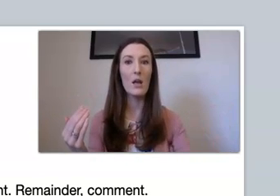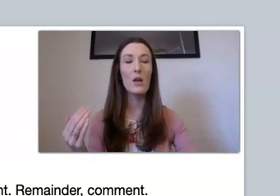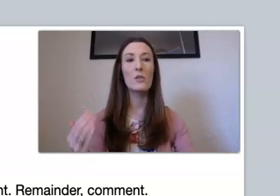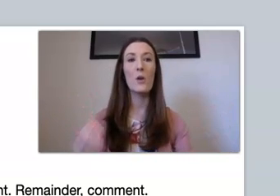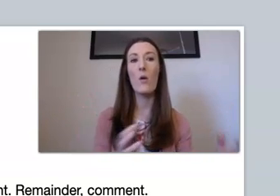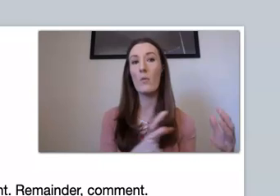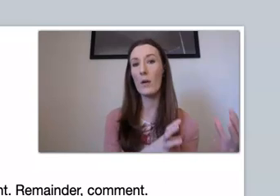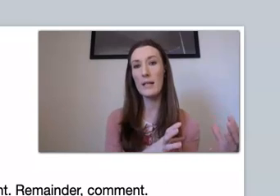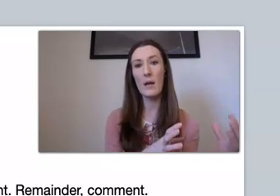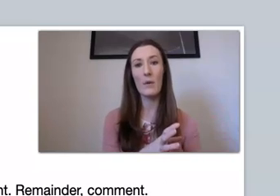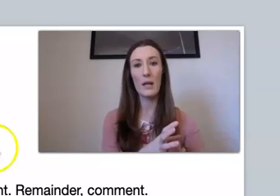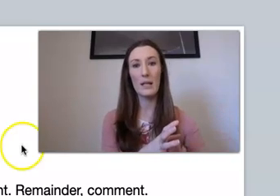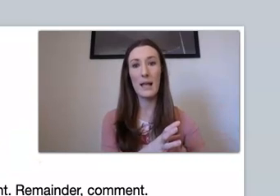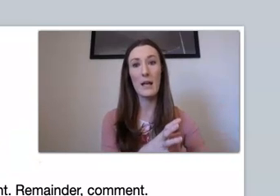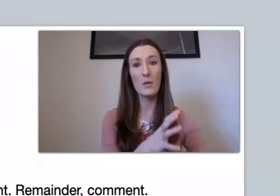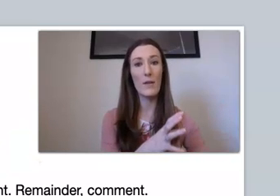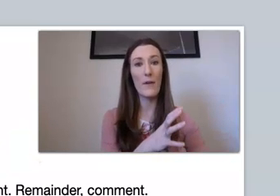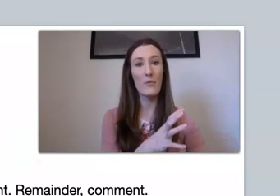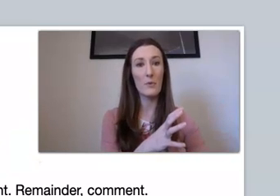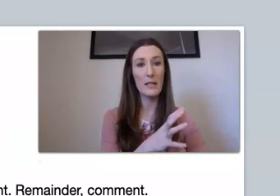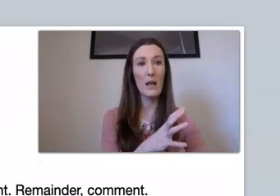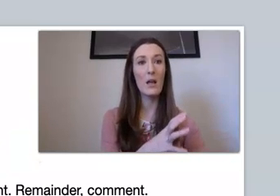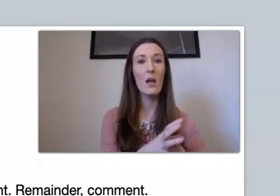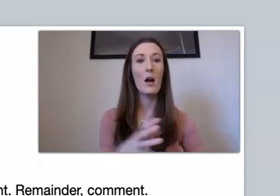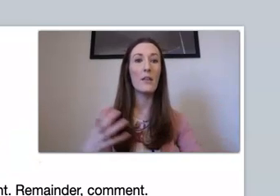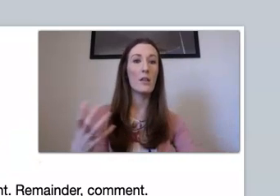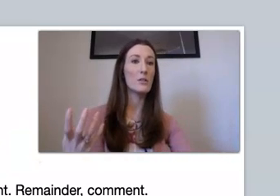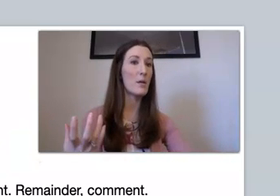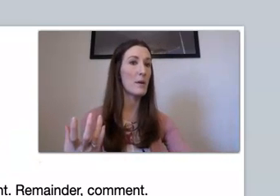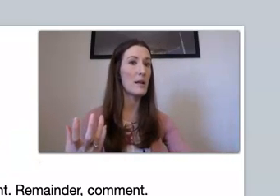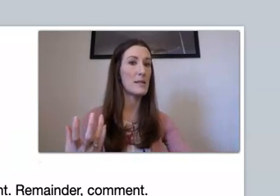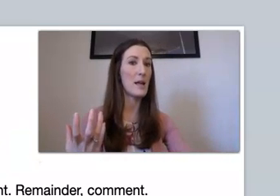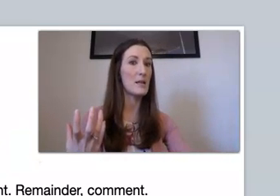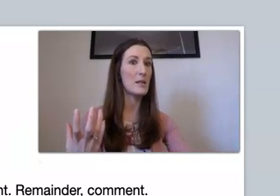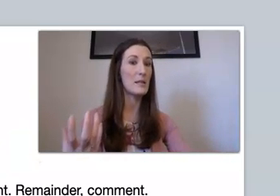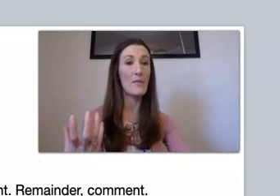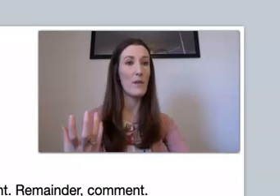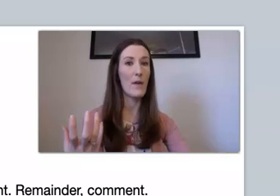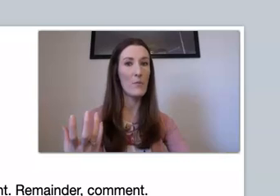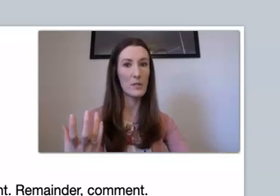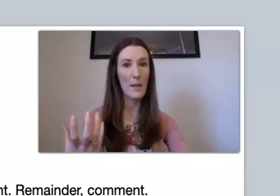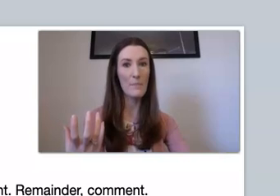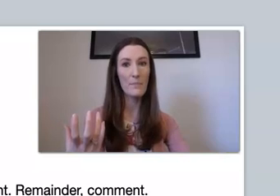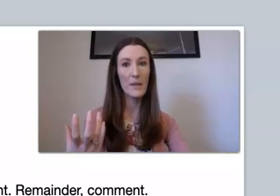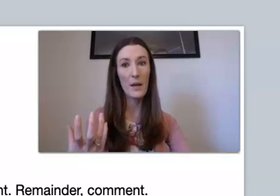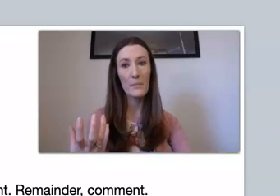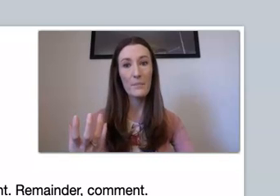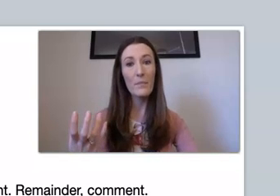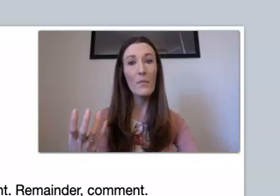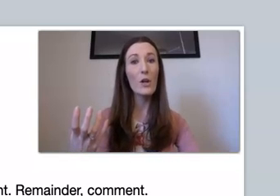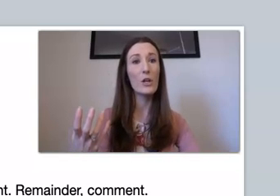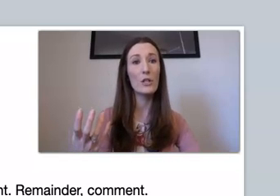100%. So on one side we're going to say that 25%, on the other side we're going to say the 75%.